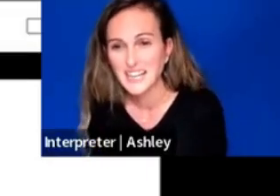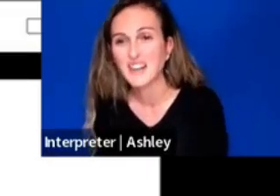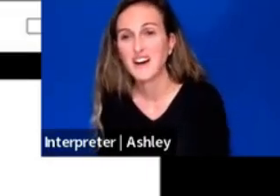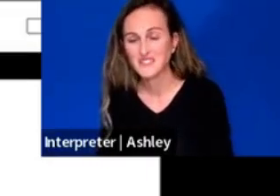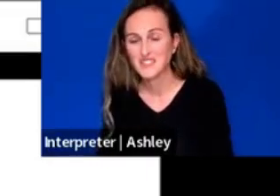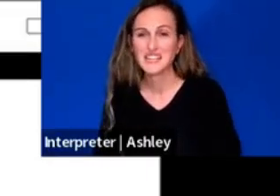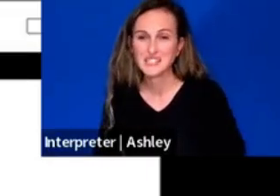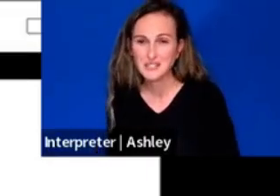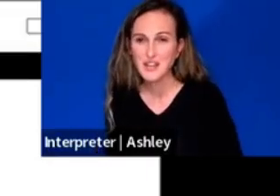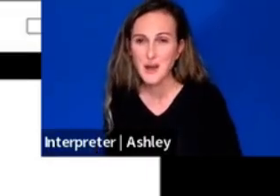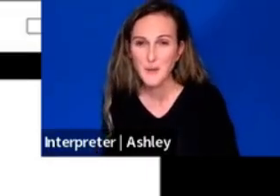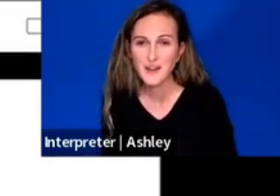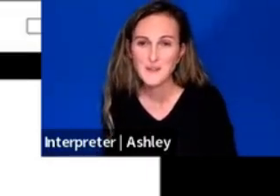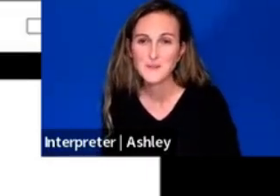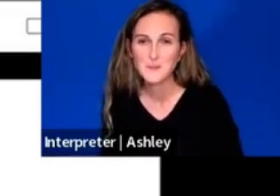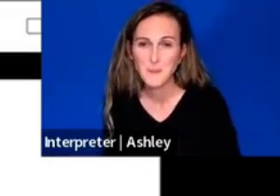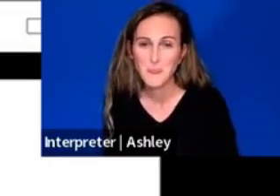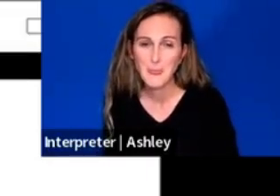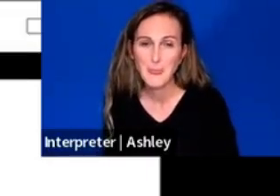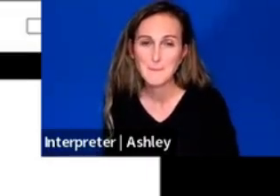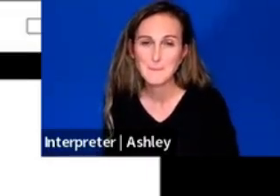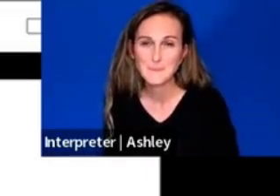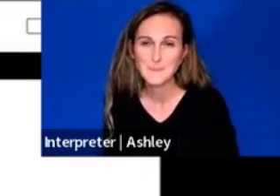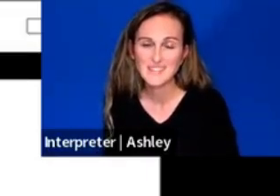question I get often. The answer is no.